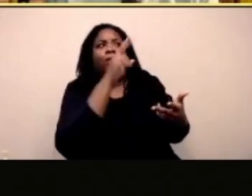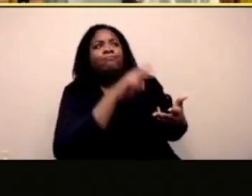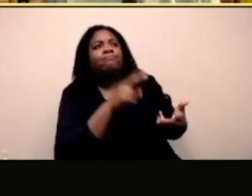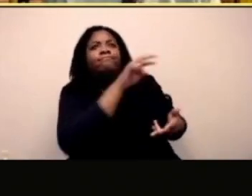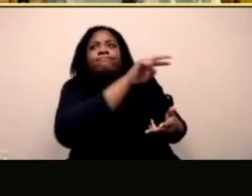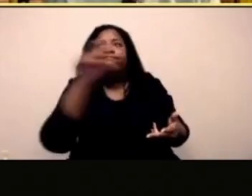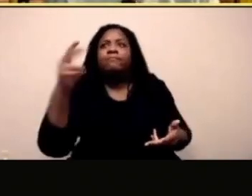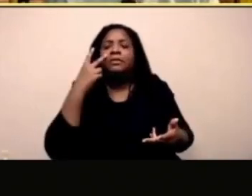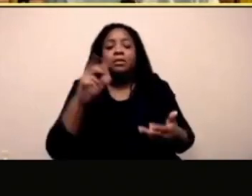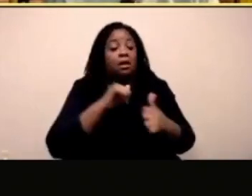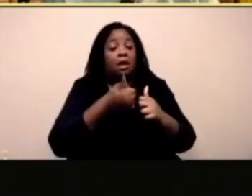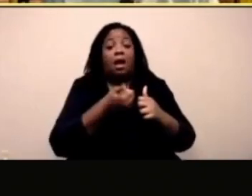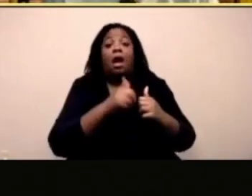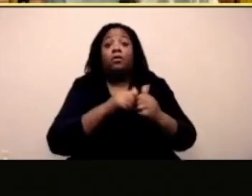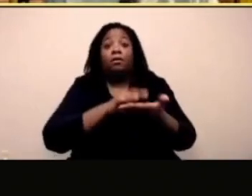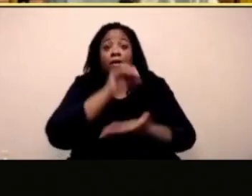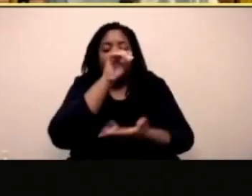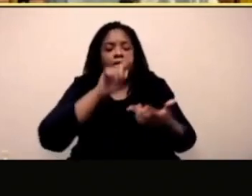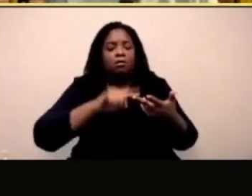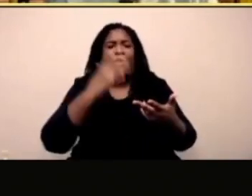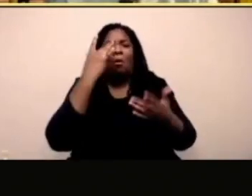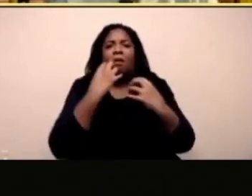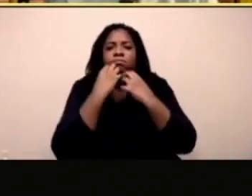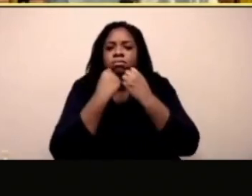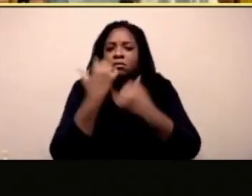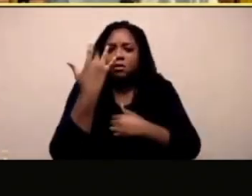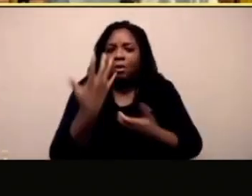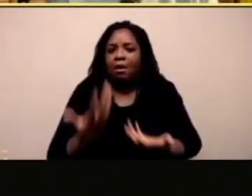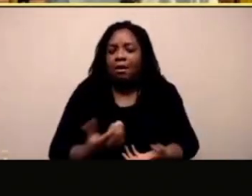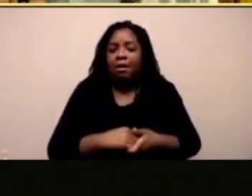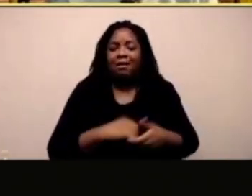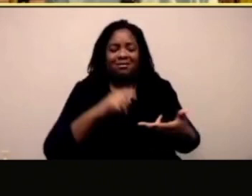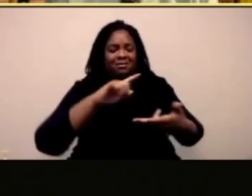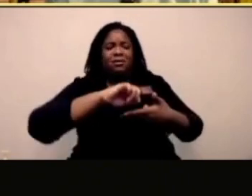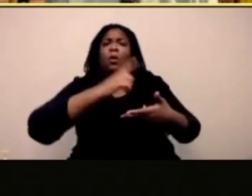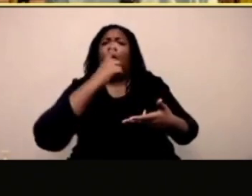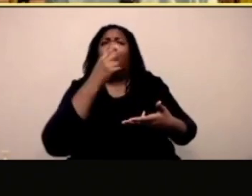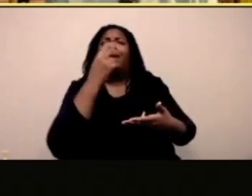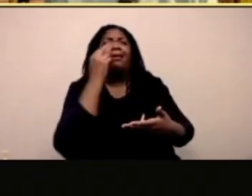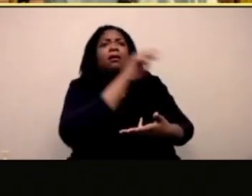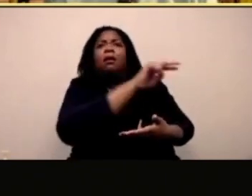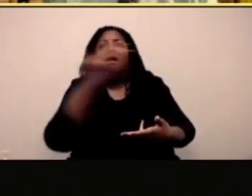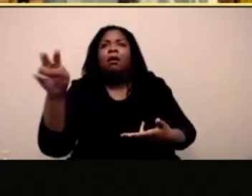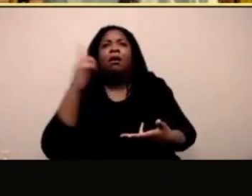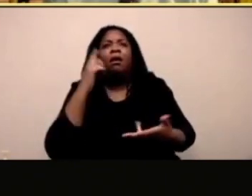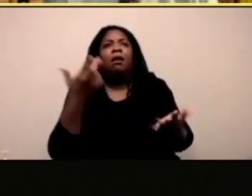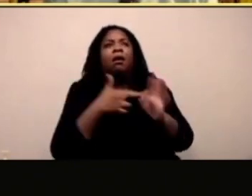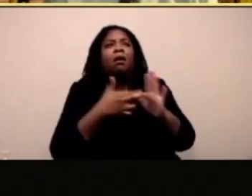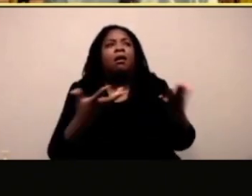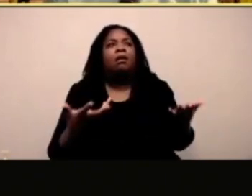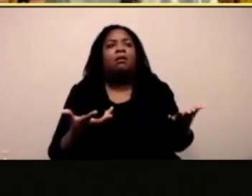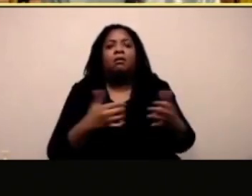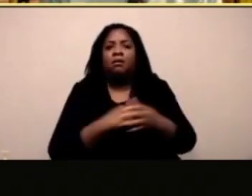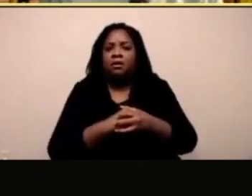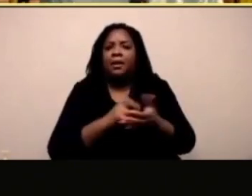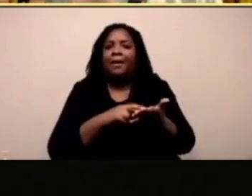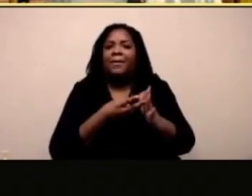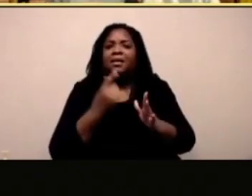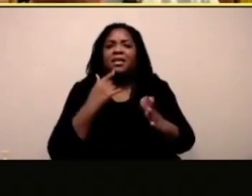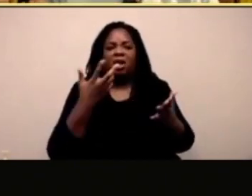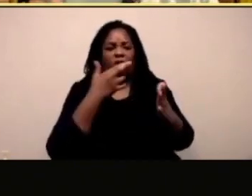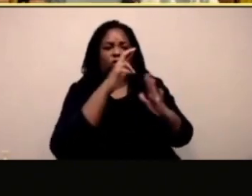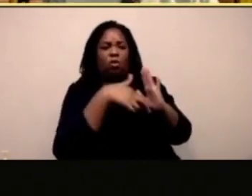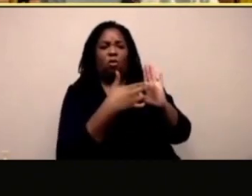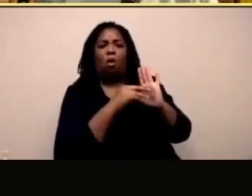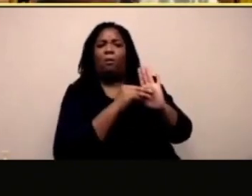how do they learn, and why do they care? And that idea of who do they see is like what kind of role models are they